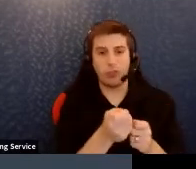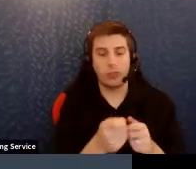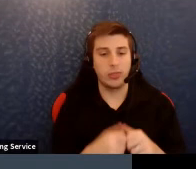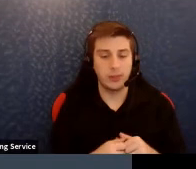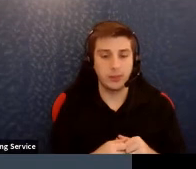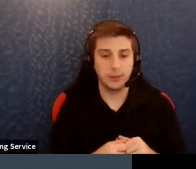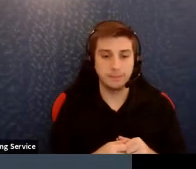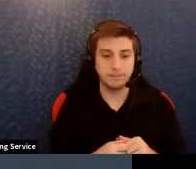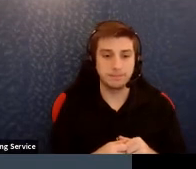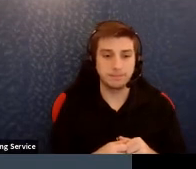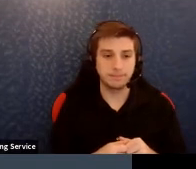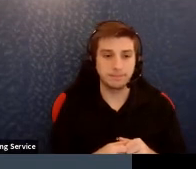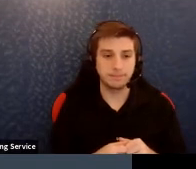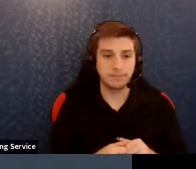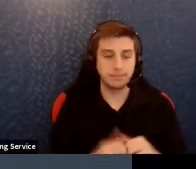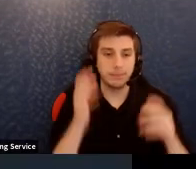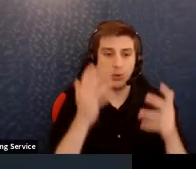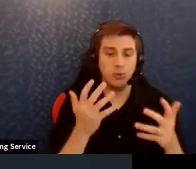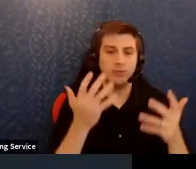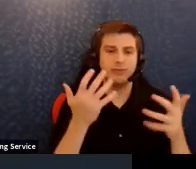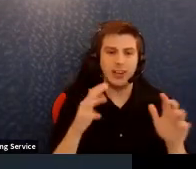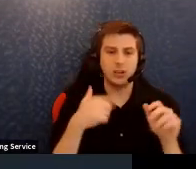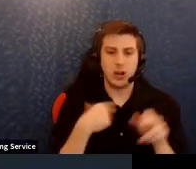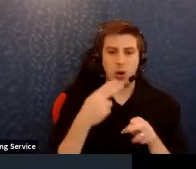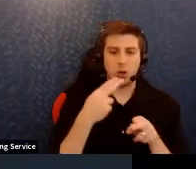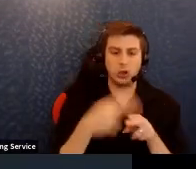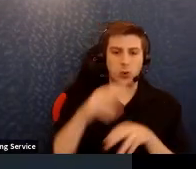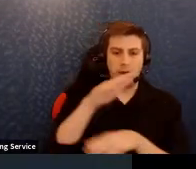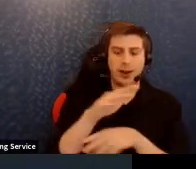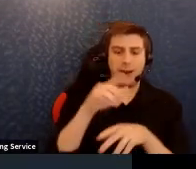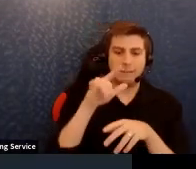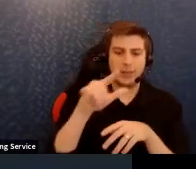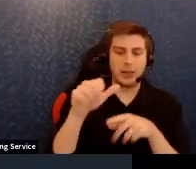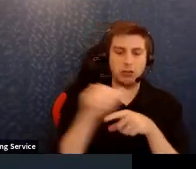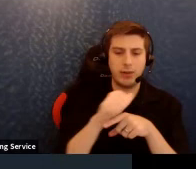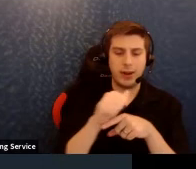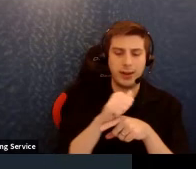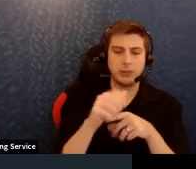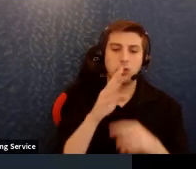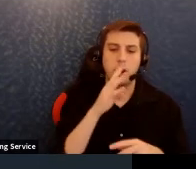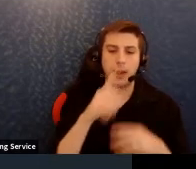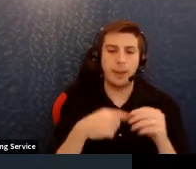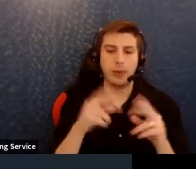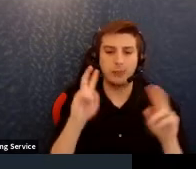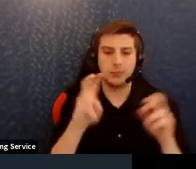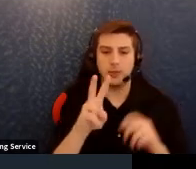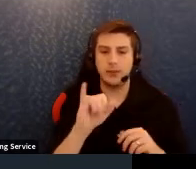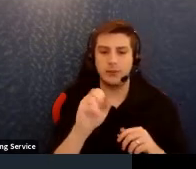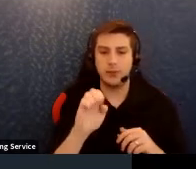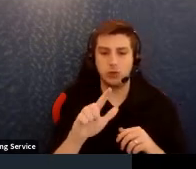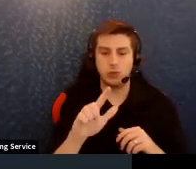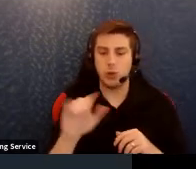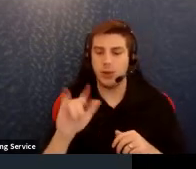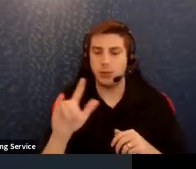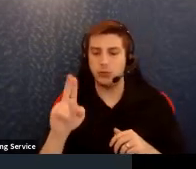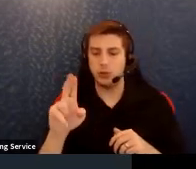So we'll finish up our short night flying training session talking about visual illusions. Now keep in